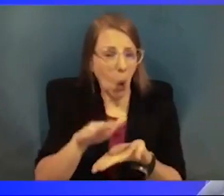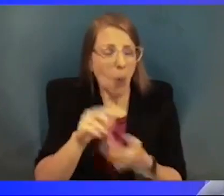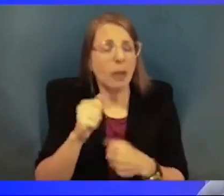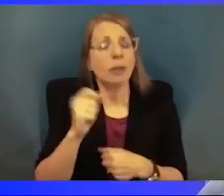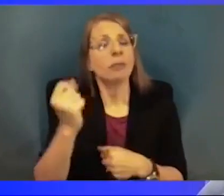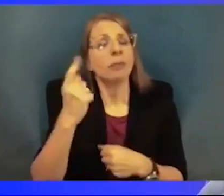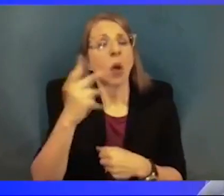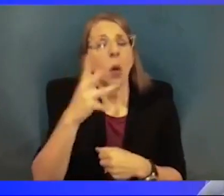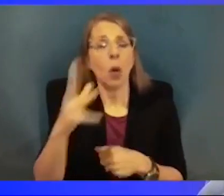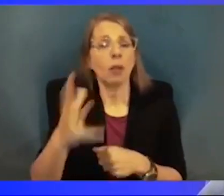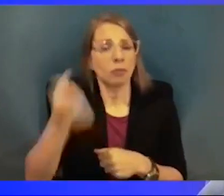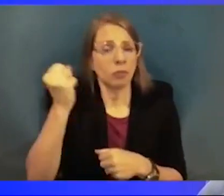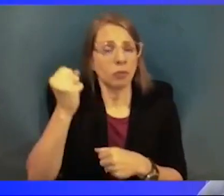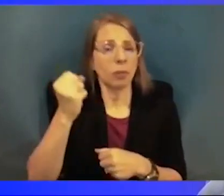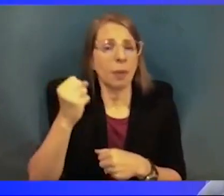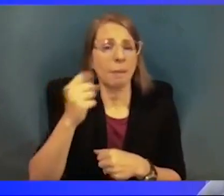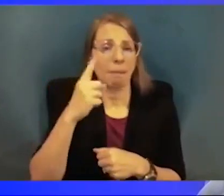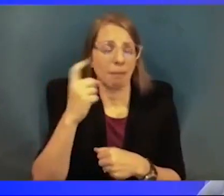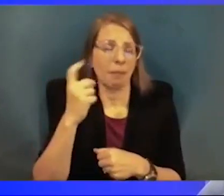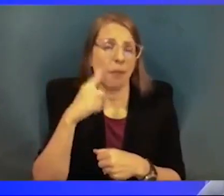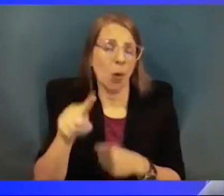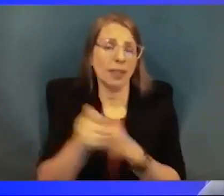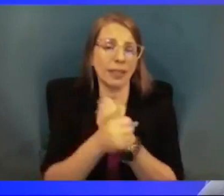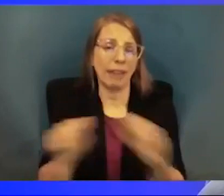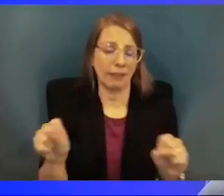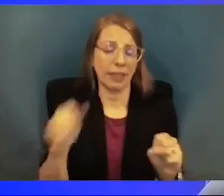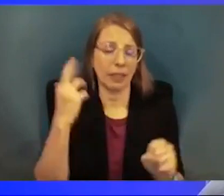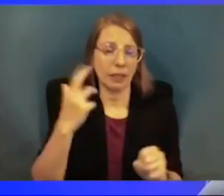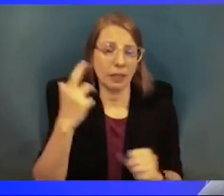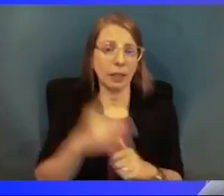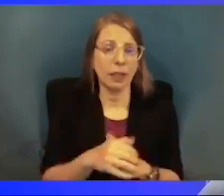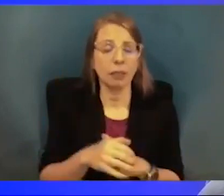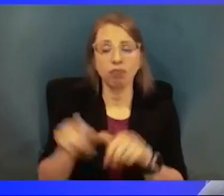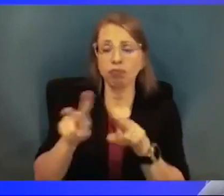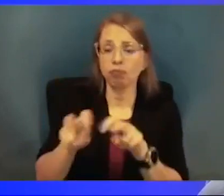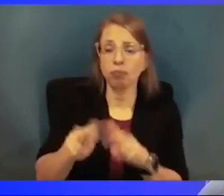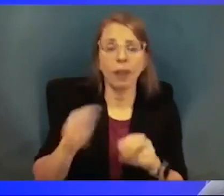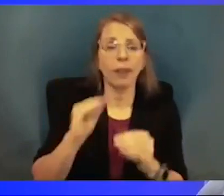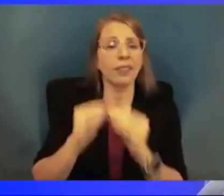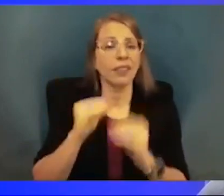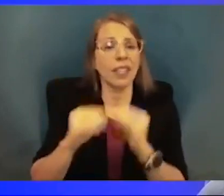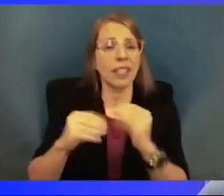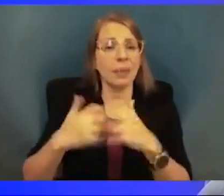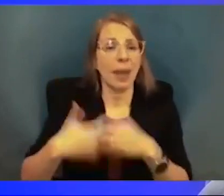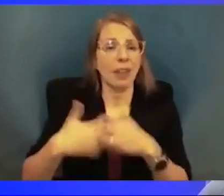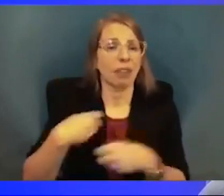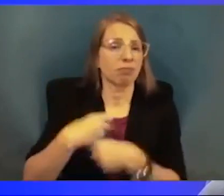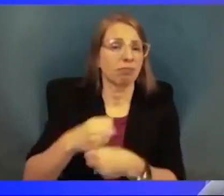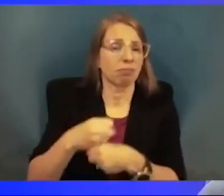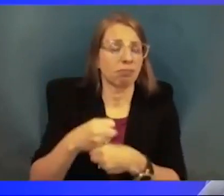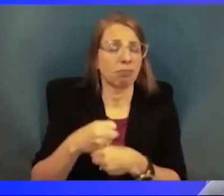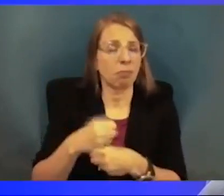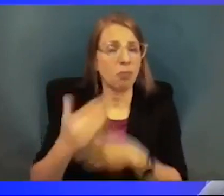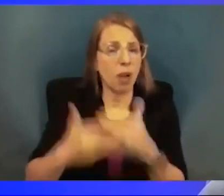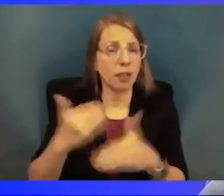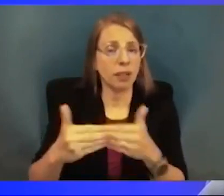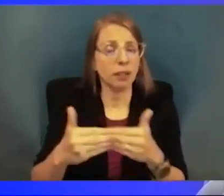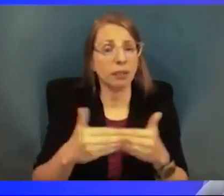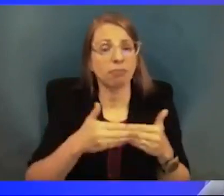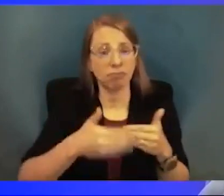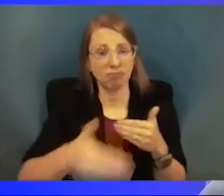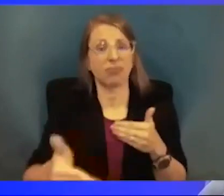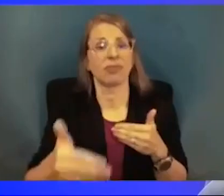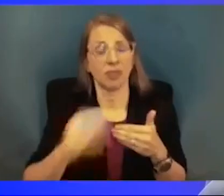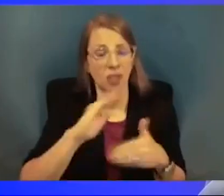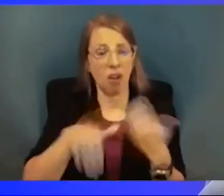measures. The FDA will look into it. They'll fix the manufacturing process and make sure that going forward the sunscreens are all safe and do